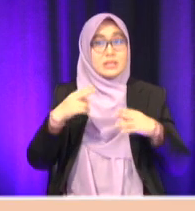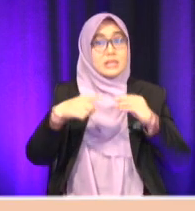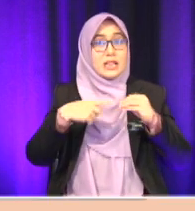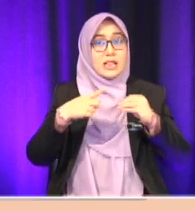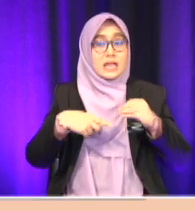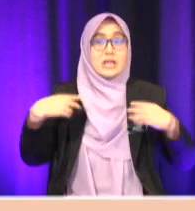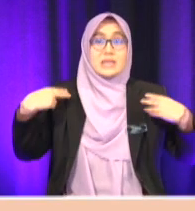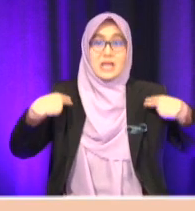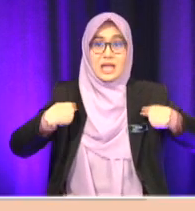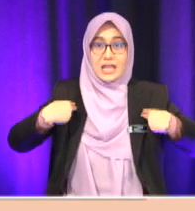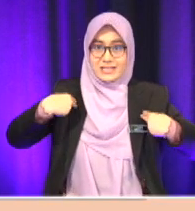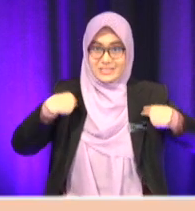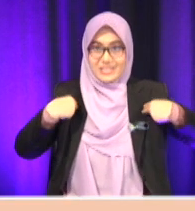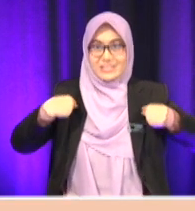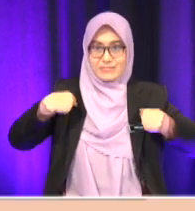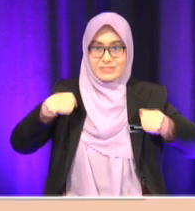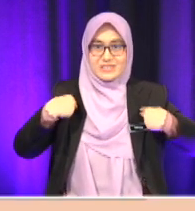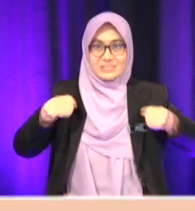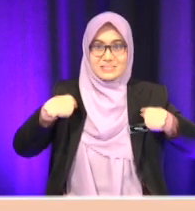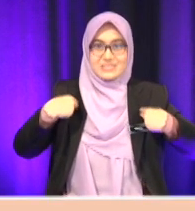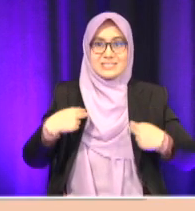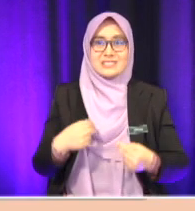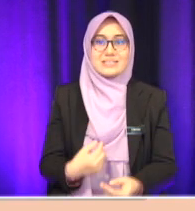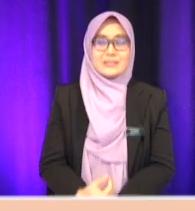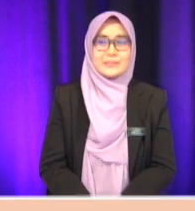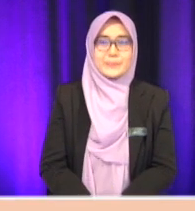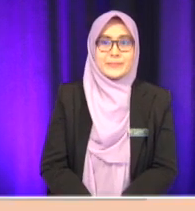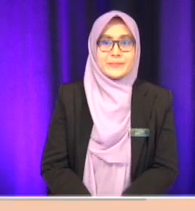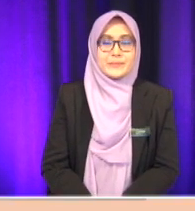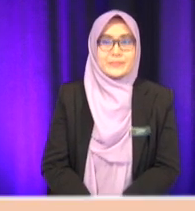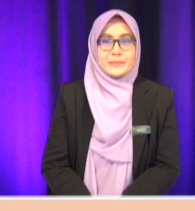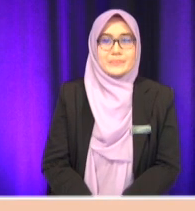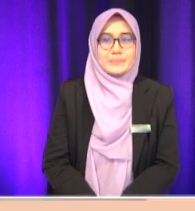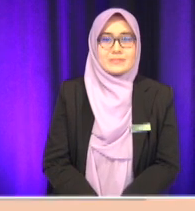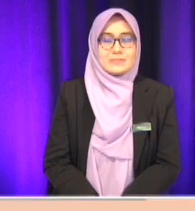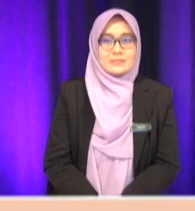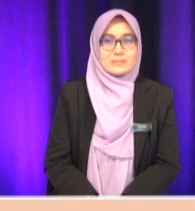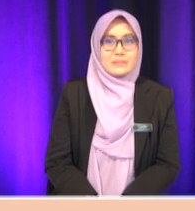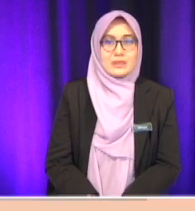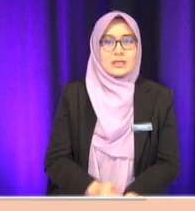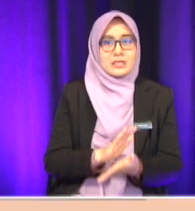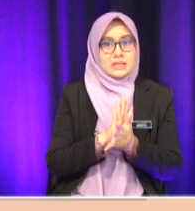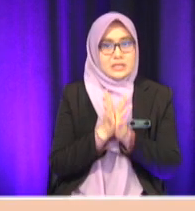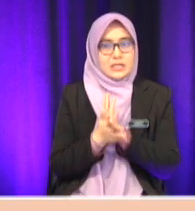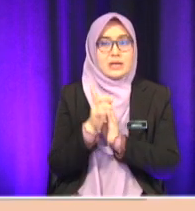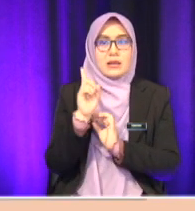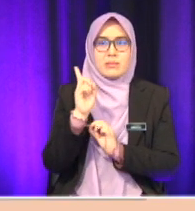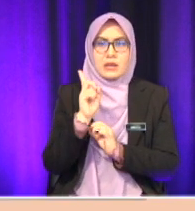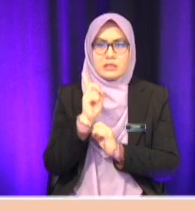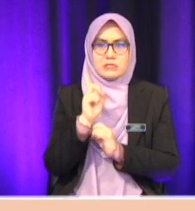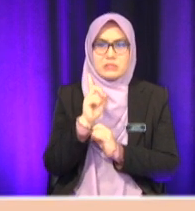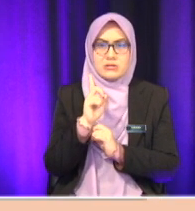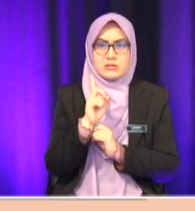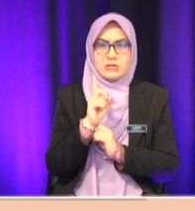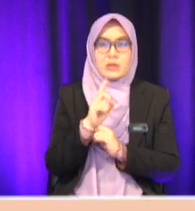here talking about zoo also, animal, right? Yes. So, which word do you think is the